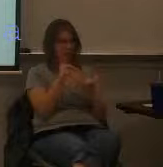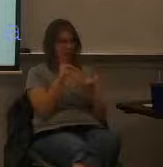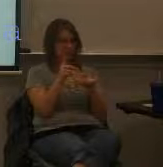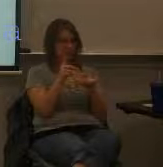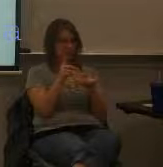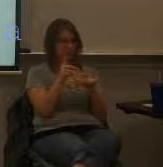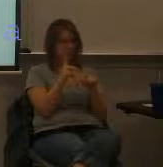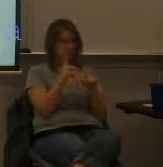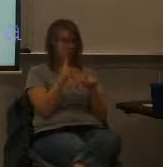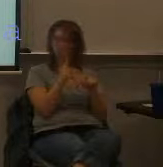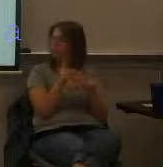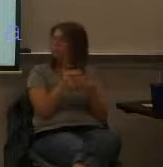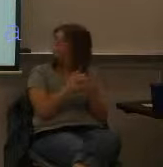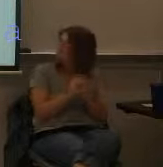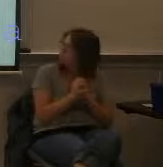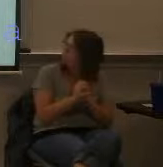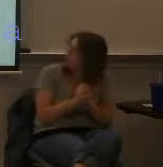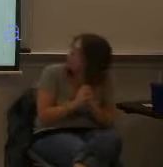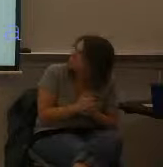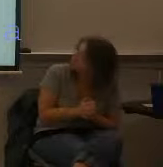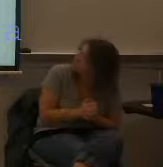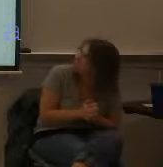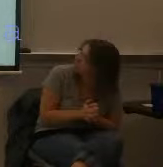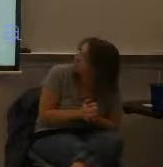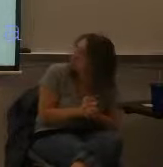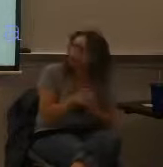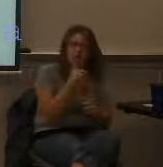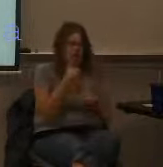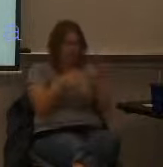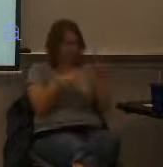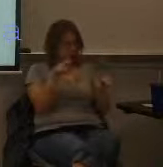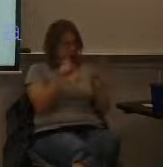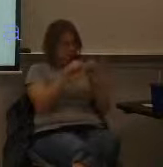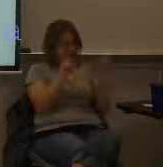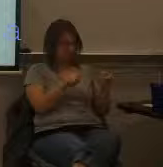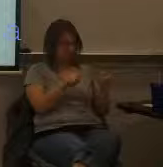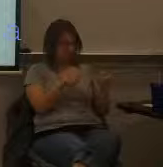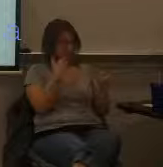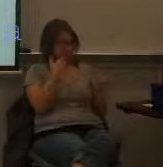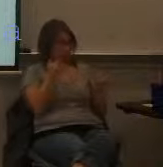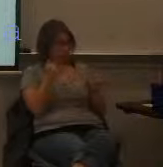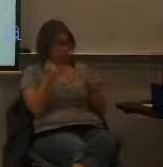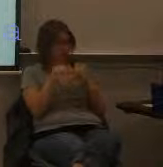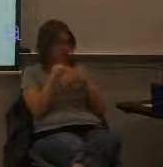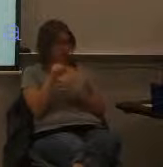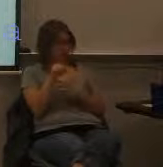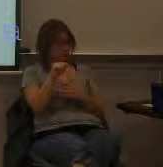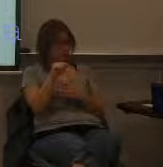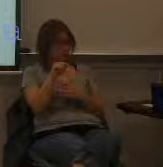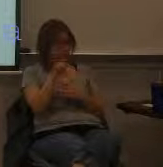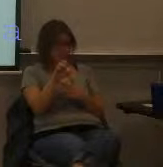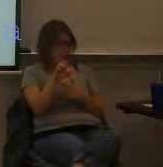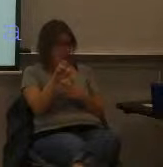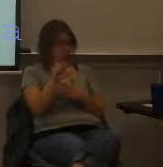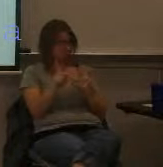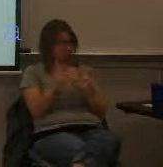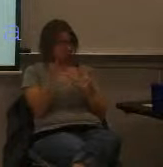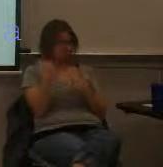diverse systems more stable? And this has about at least 60 years of debate over